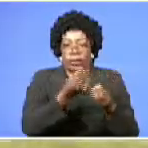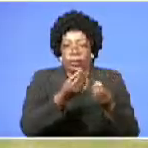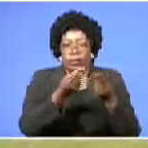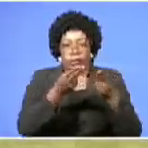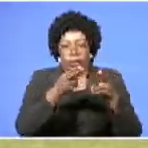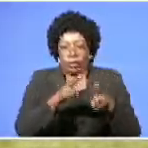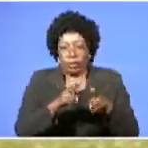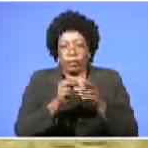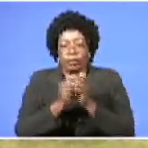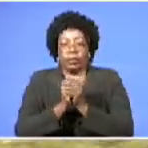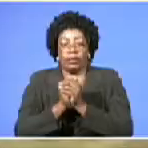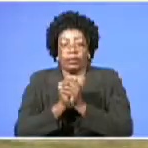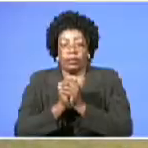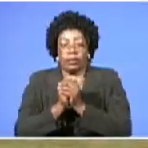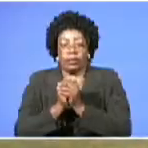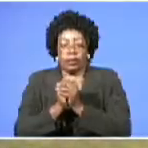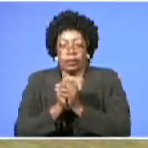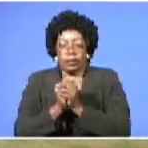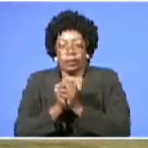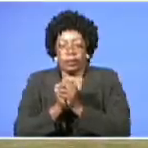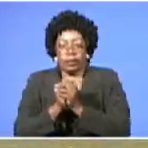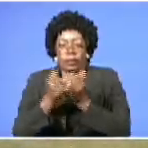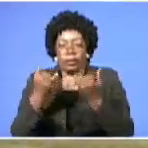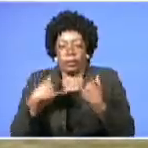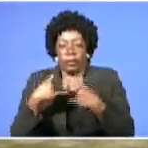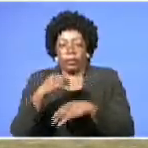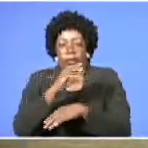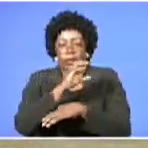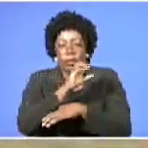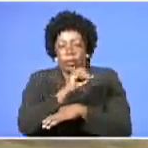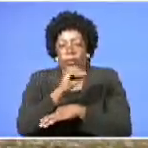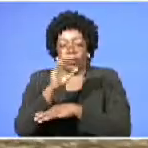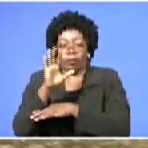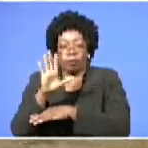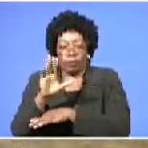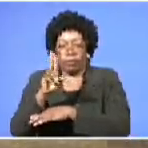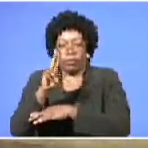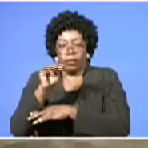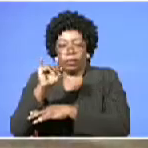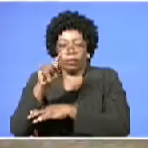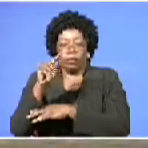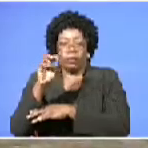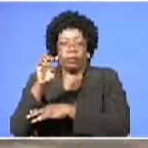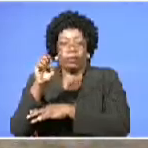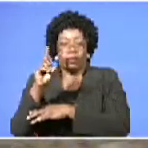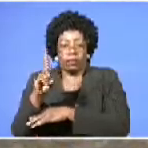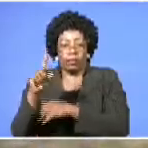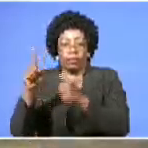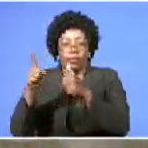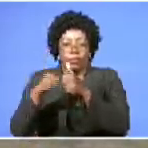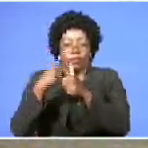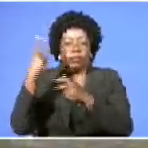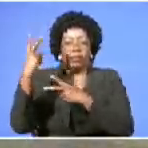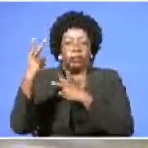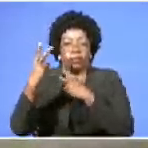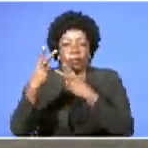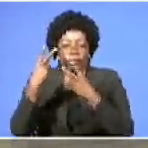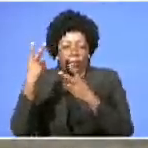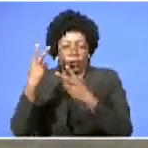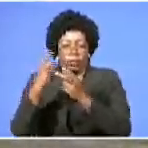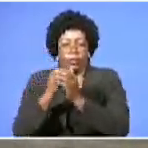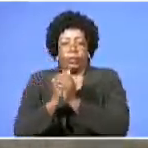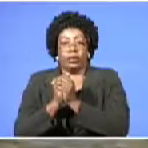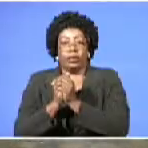only winless team left in the league at 0-5. United finally out of the cellar, getting their first victory, improving to